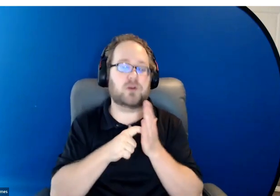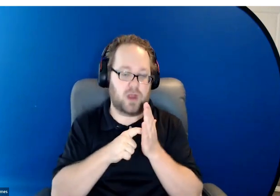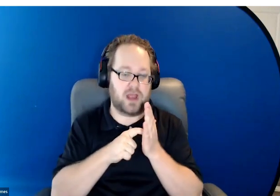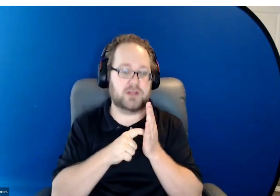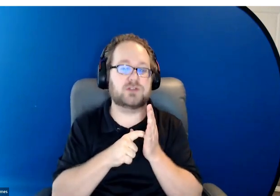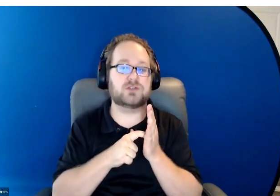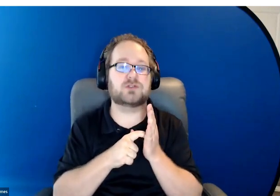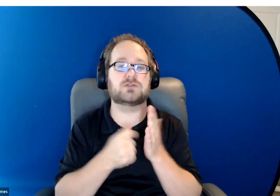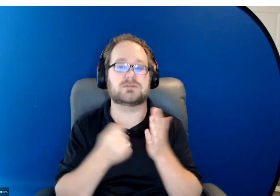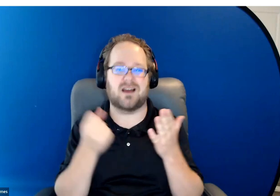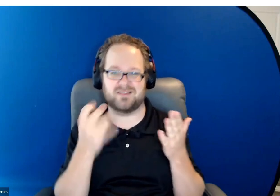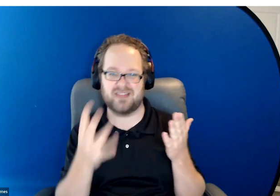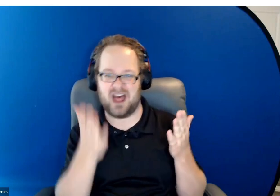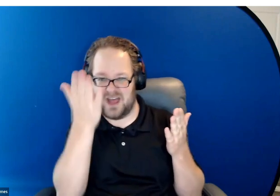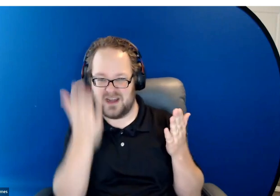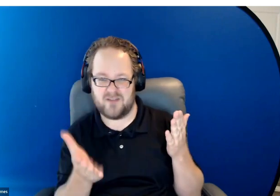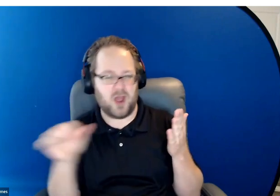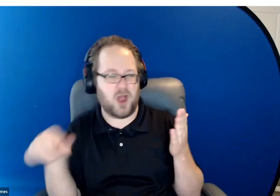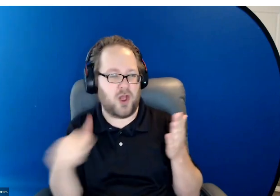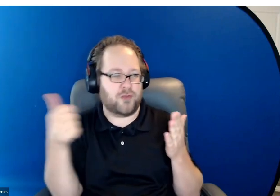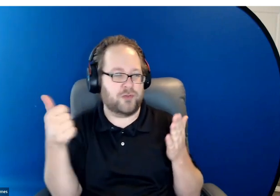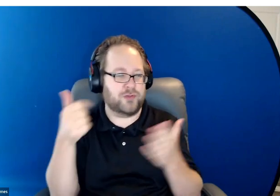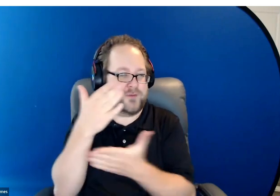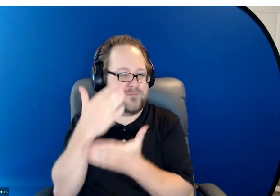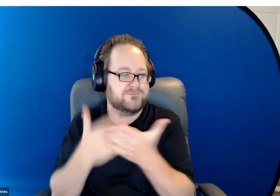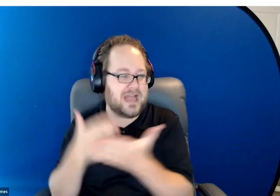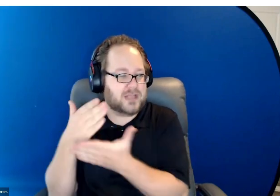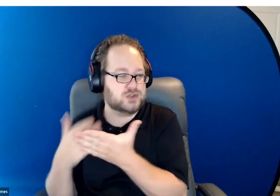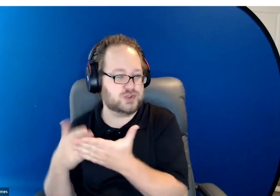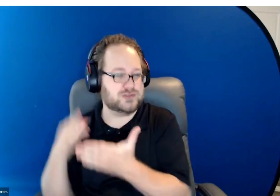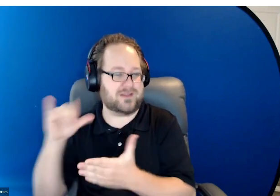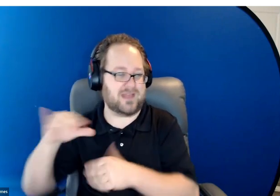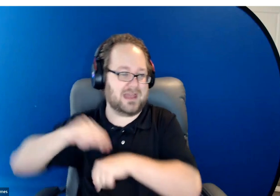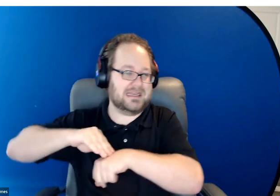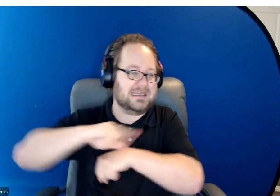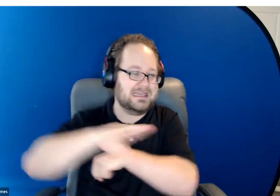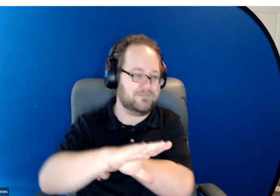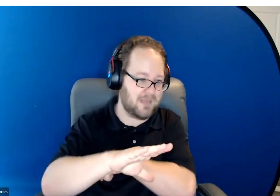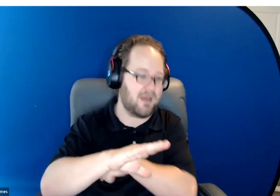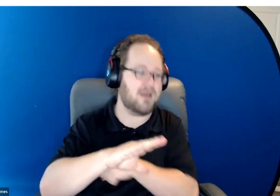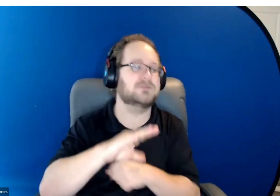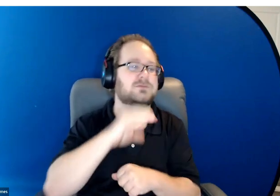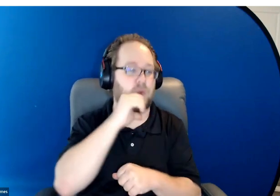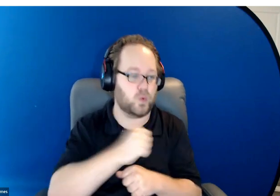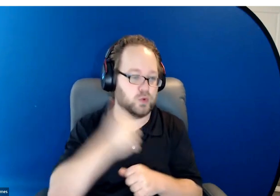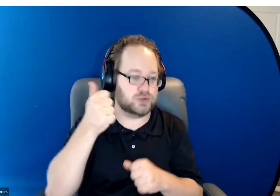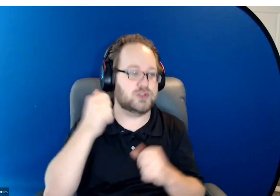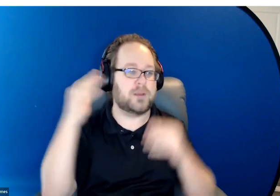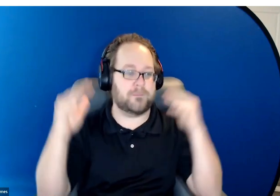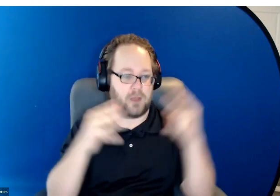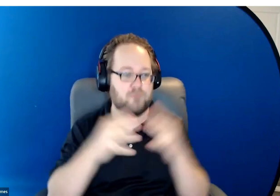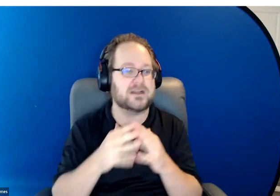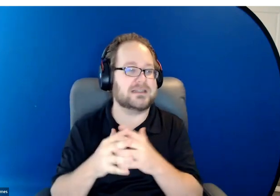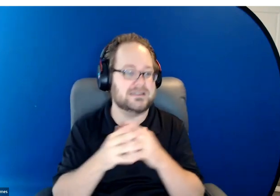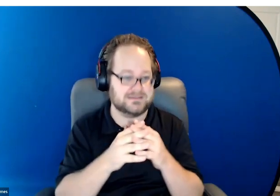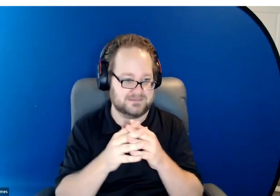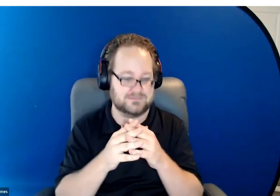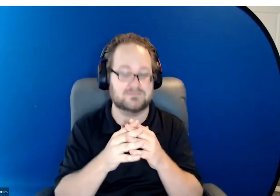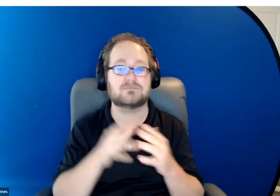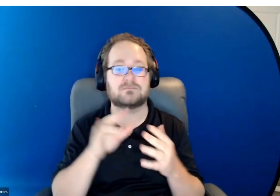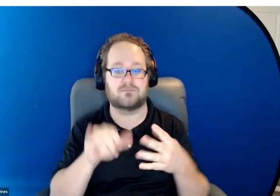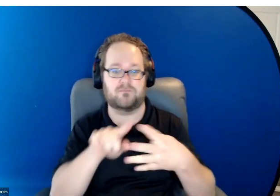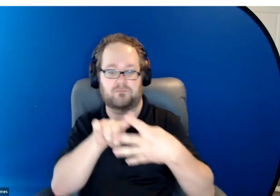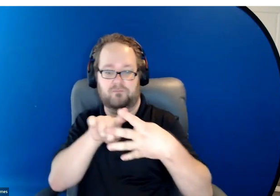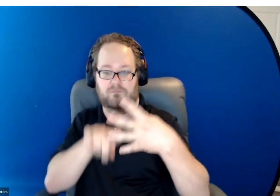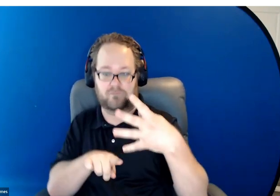of domains that we really need to think about, and we organized this work around the 4 domains that are reflected